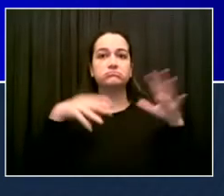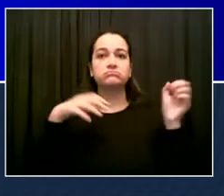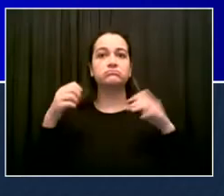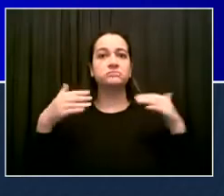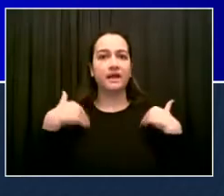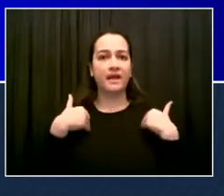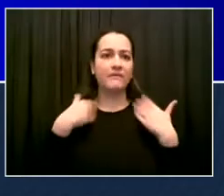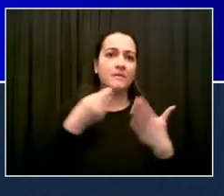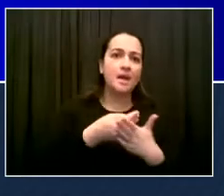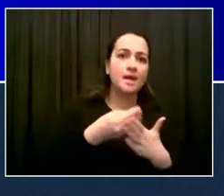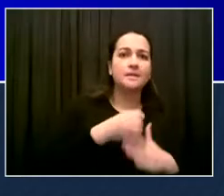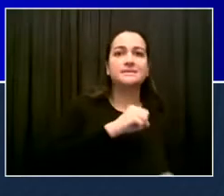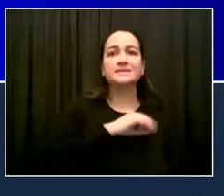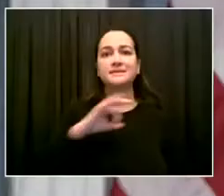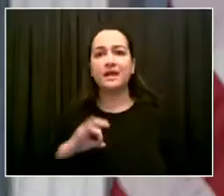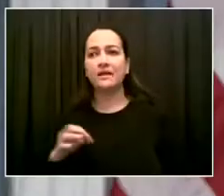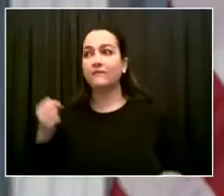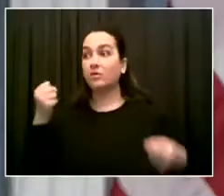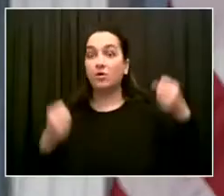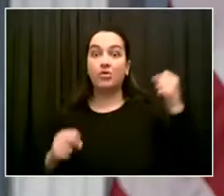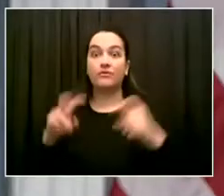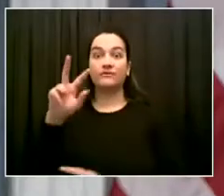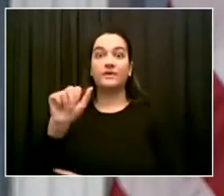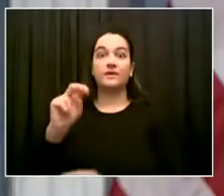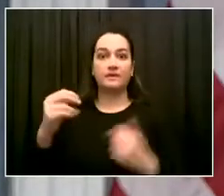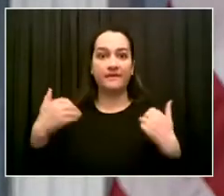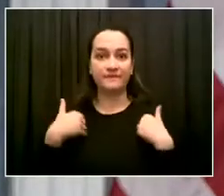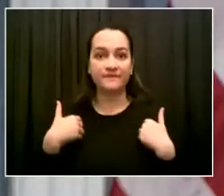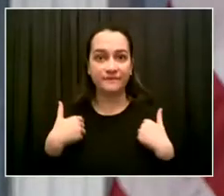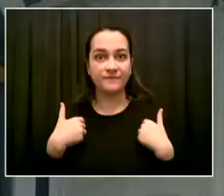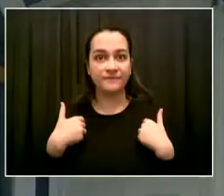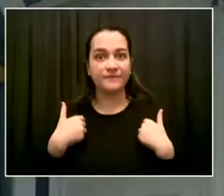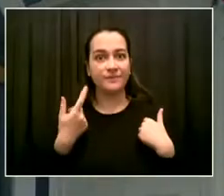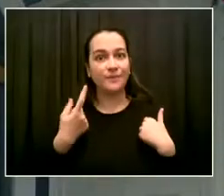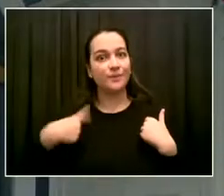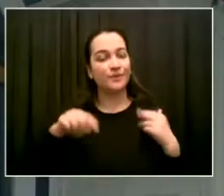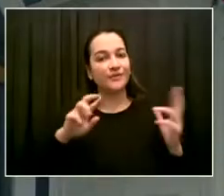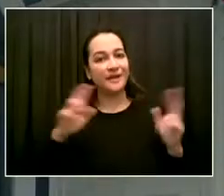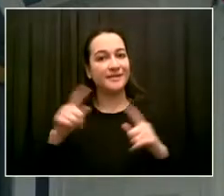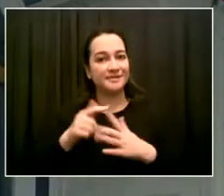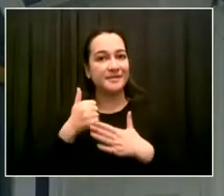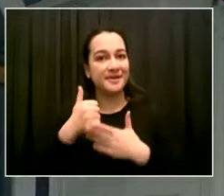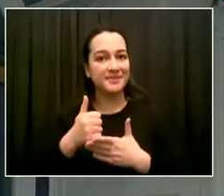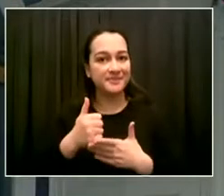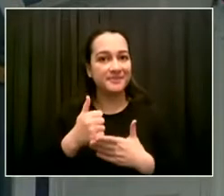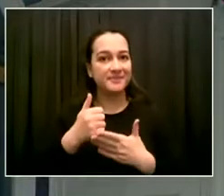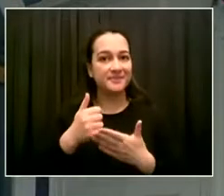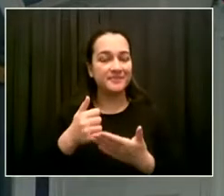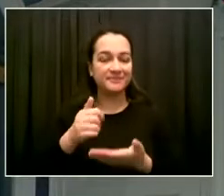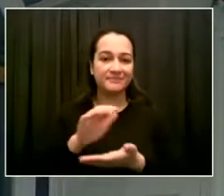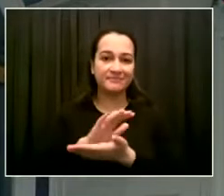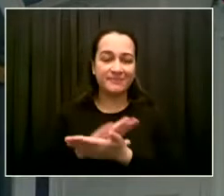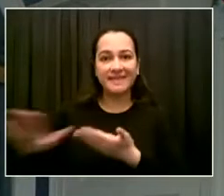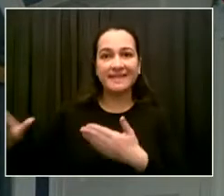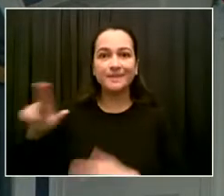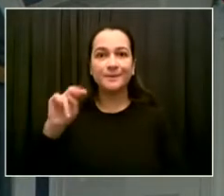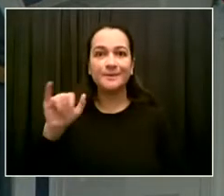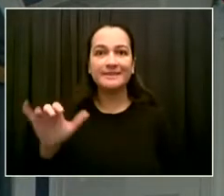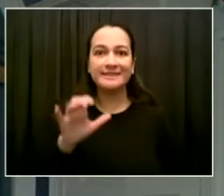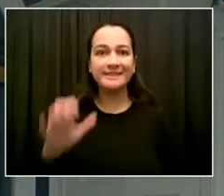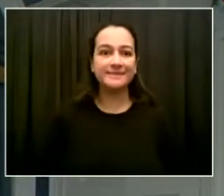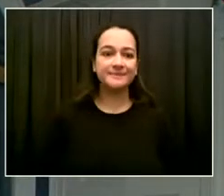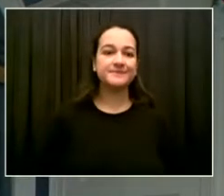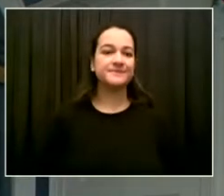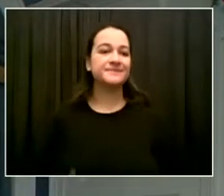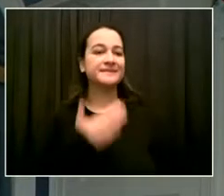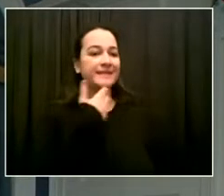York City and lead us into a healthier spring. Thank you, sir. Thank you so much, Commissioner. Thank you again to all the men and women in the Sanitation